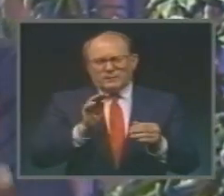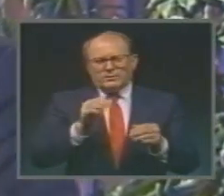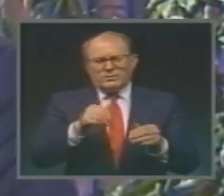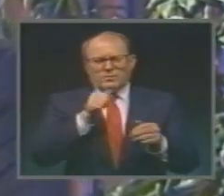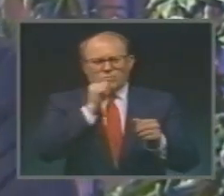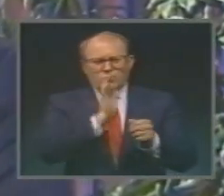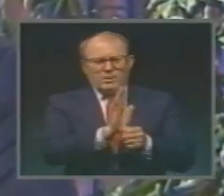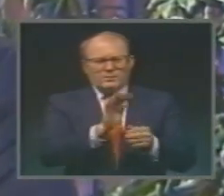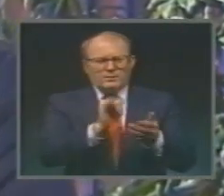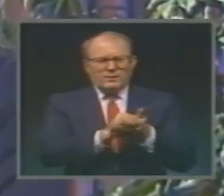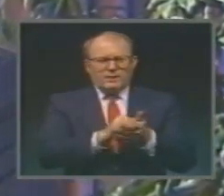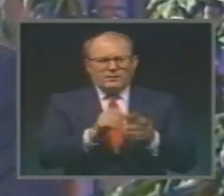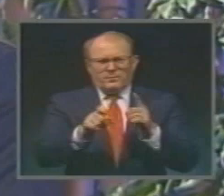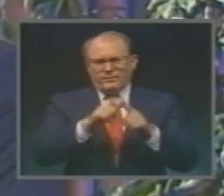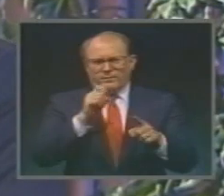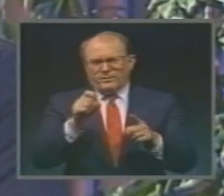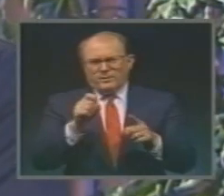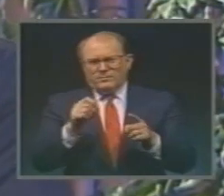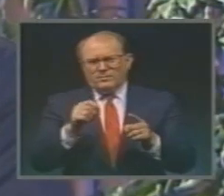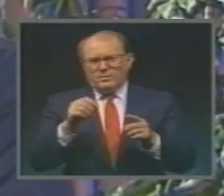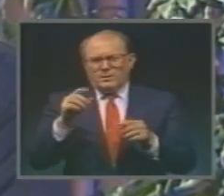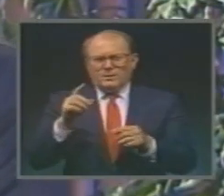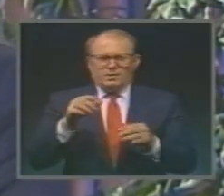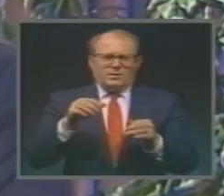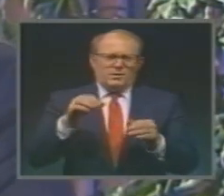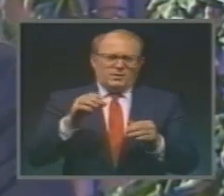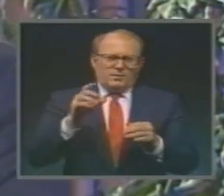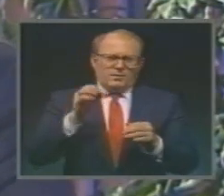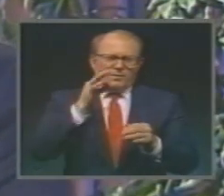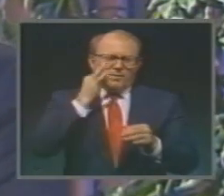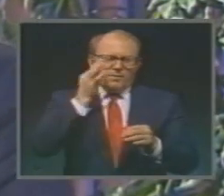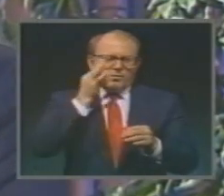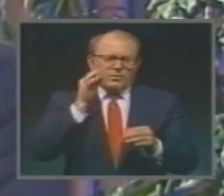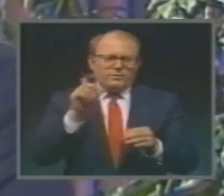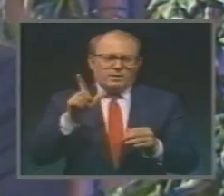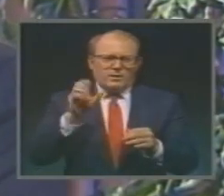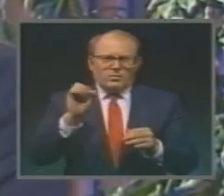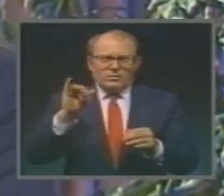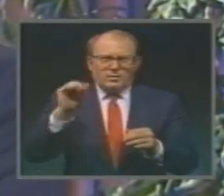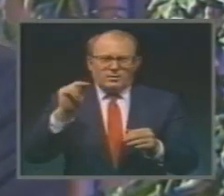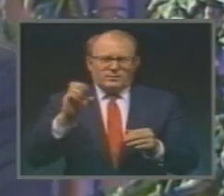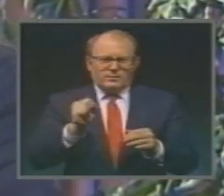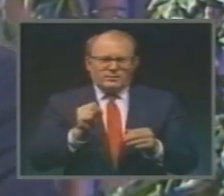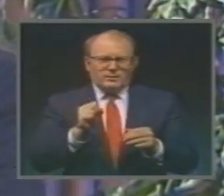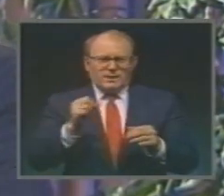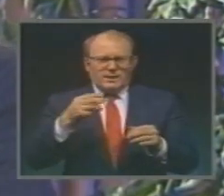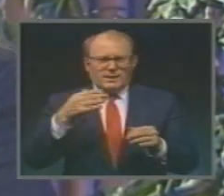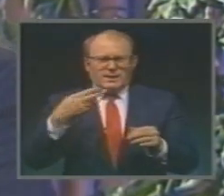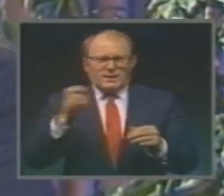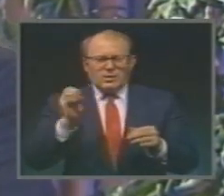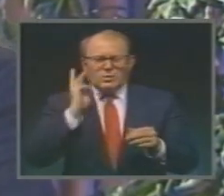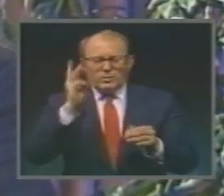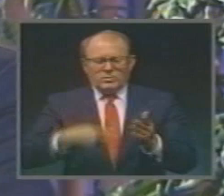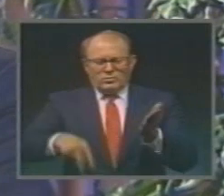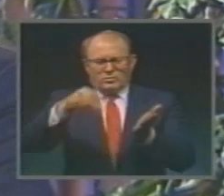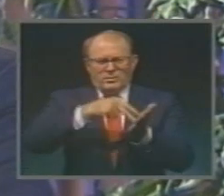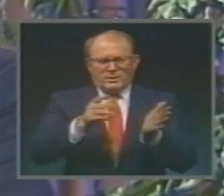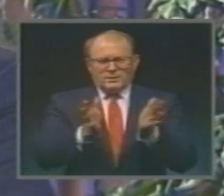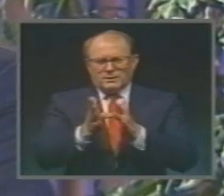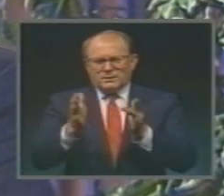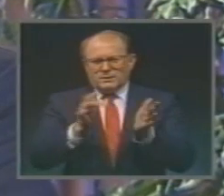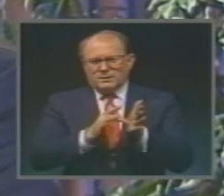the fruit of his loins, according to the flesh, he would raise up Christ to sit on his throne.